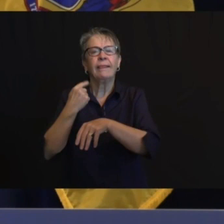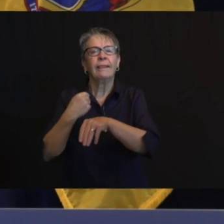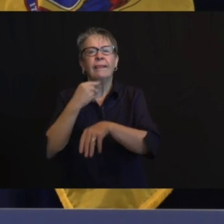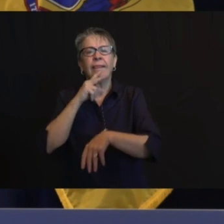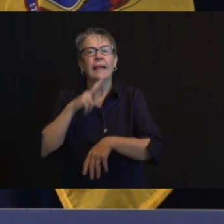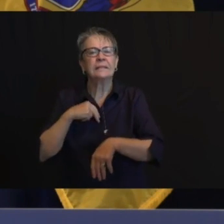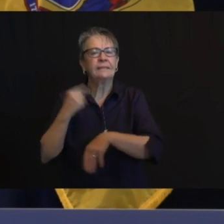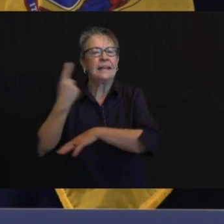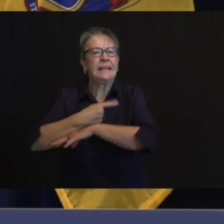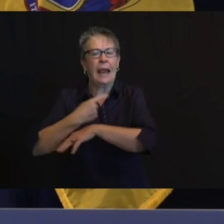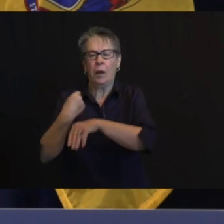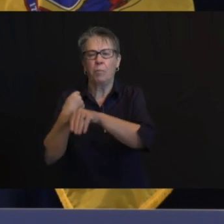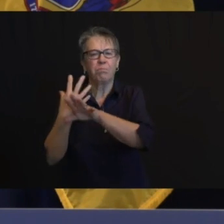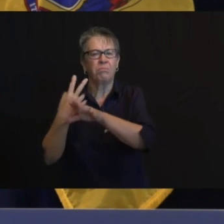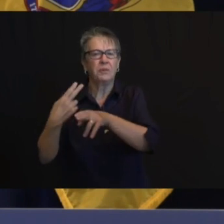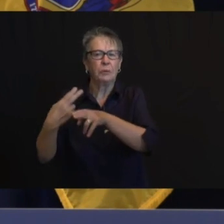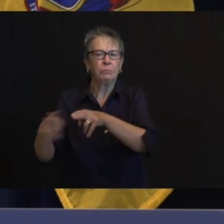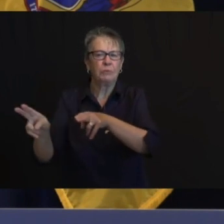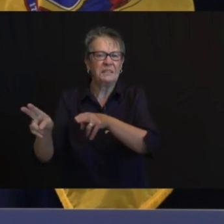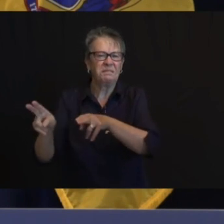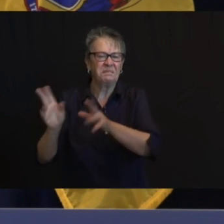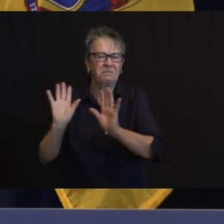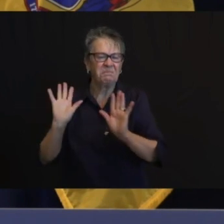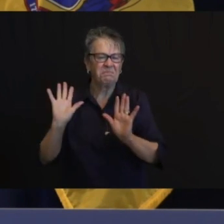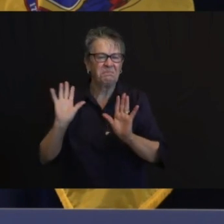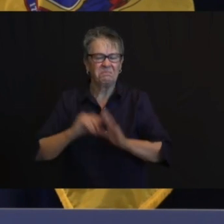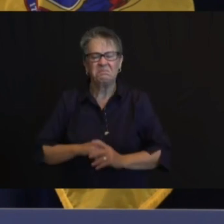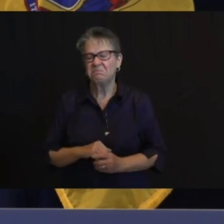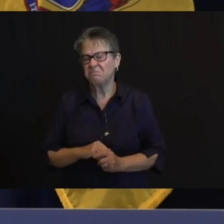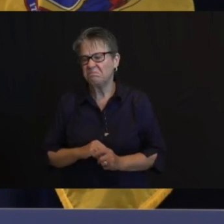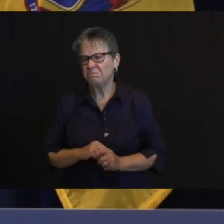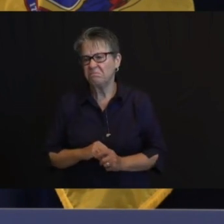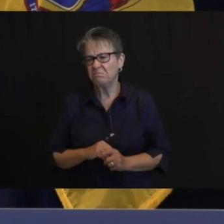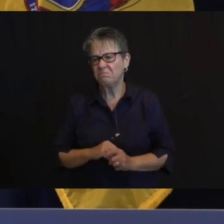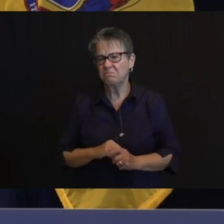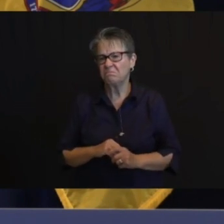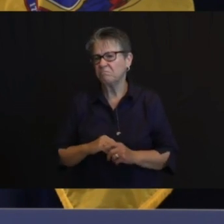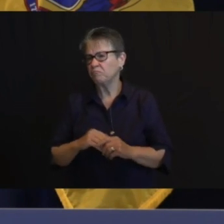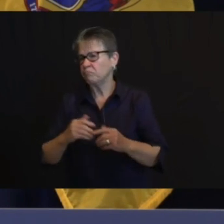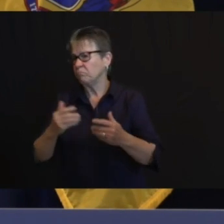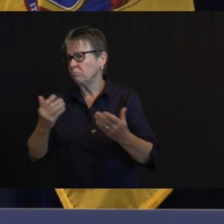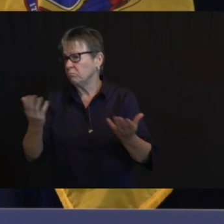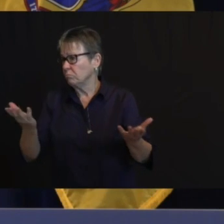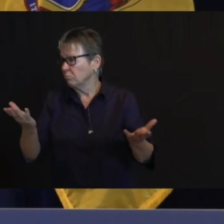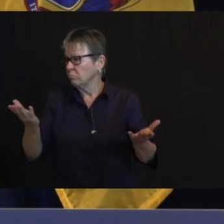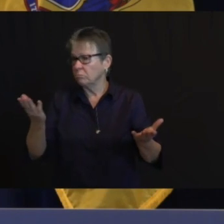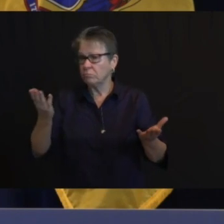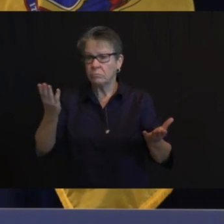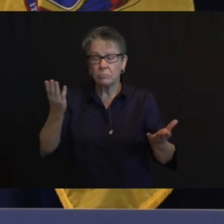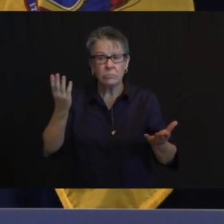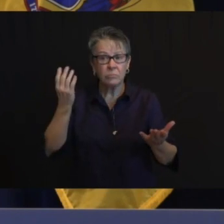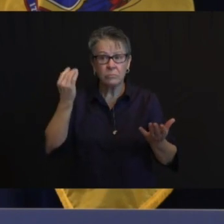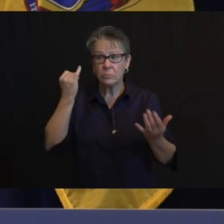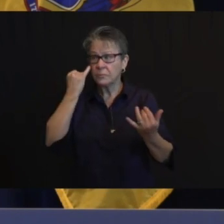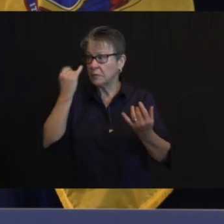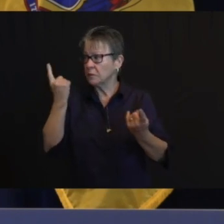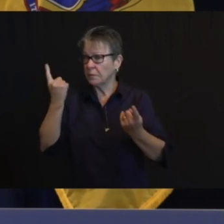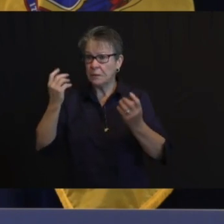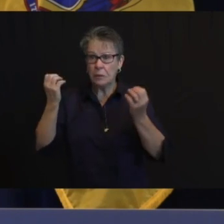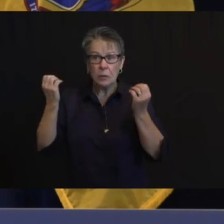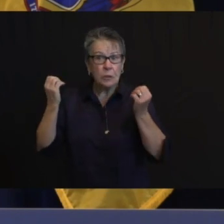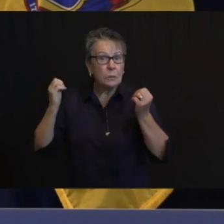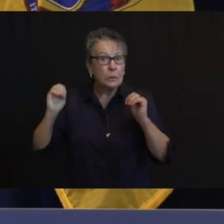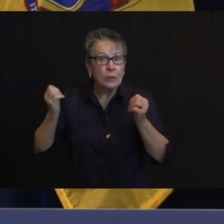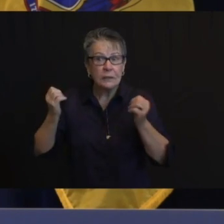Thursday. And we reserve the right, if we, based on circumstances, to get back together in person. If we